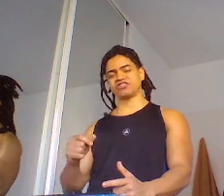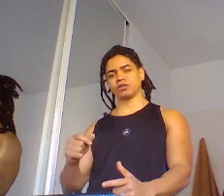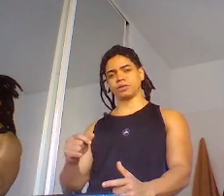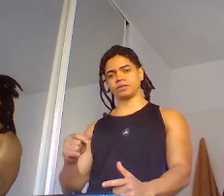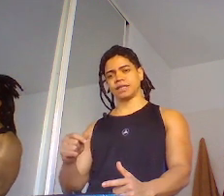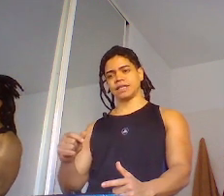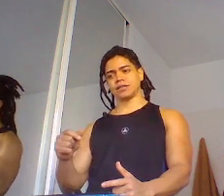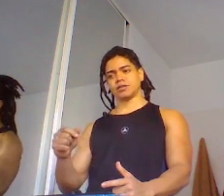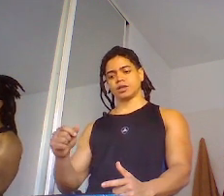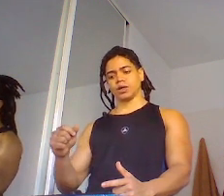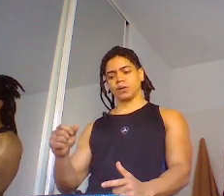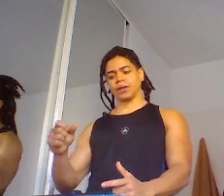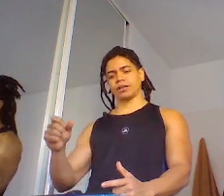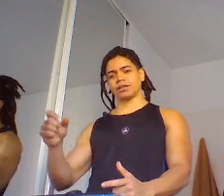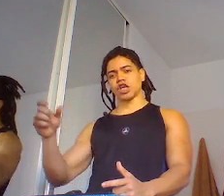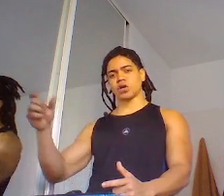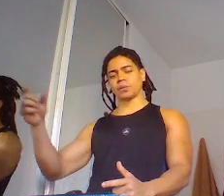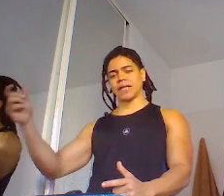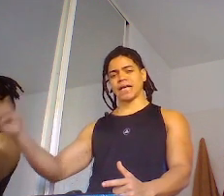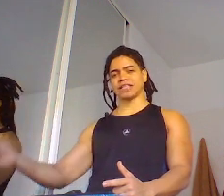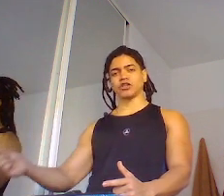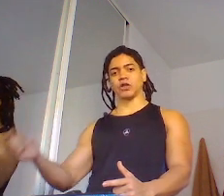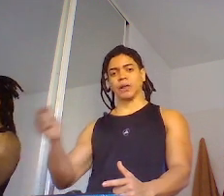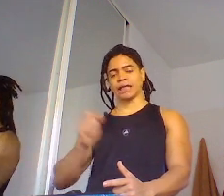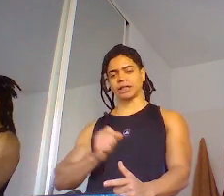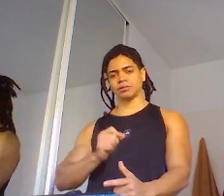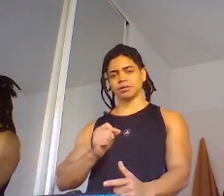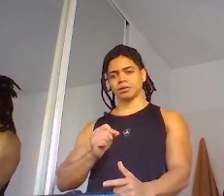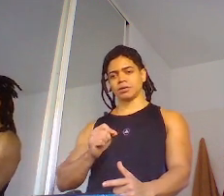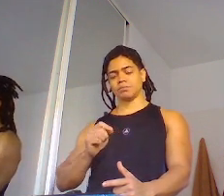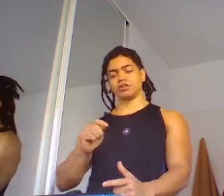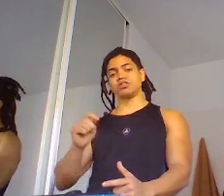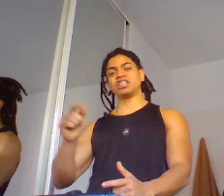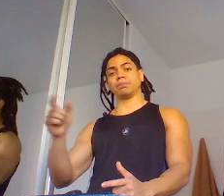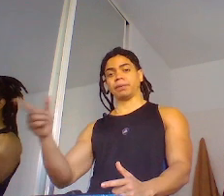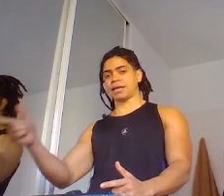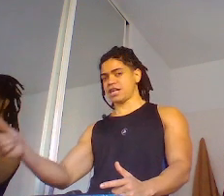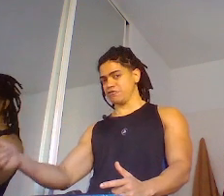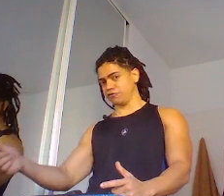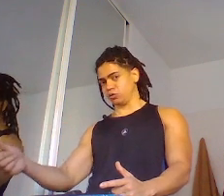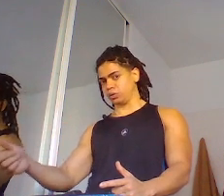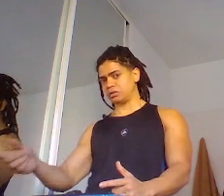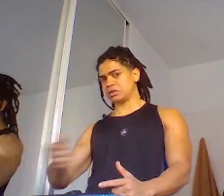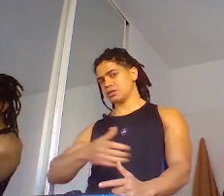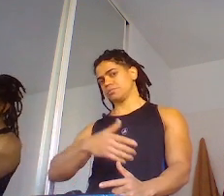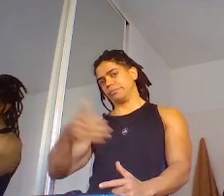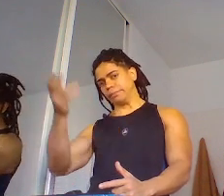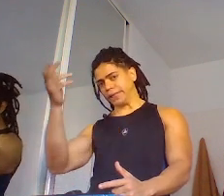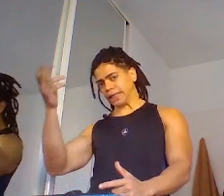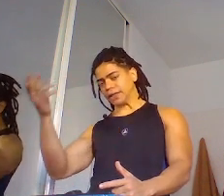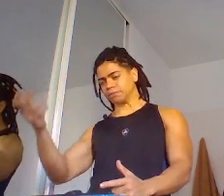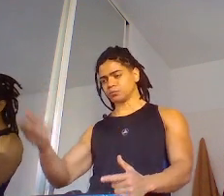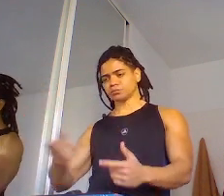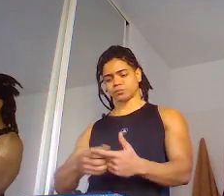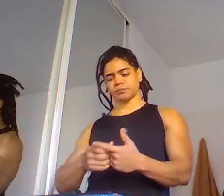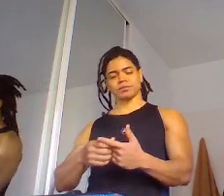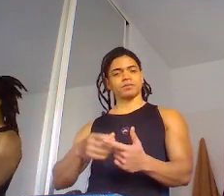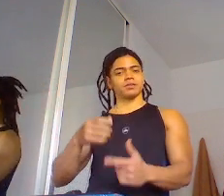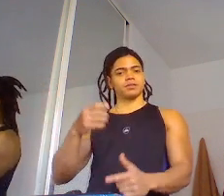good and service that the company has collected but not yet paid for,